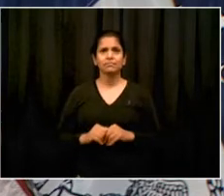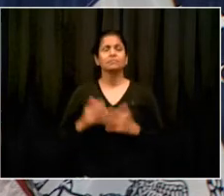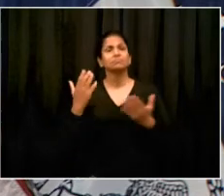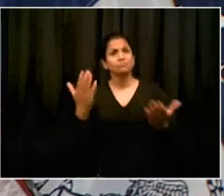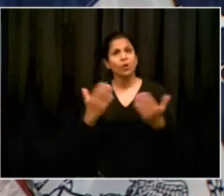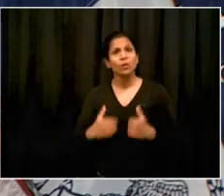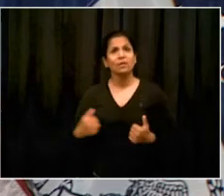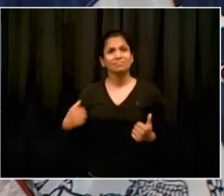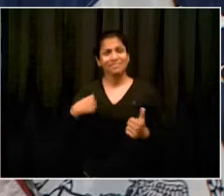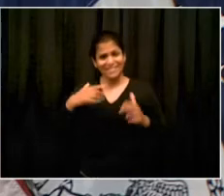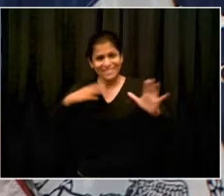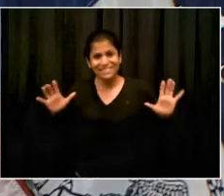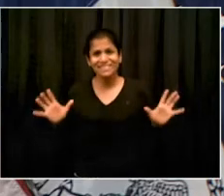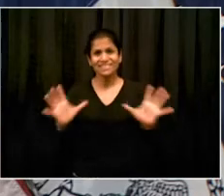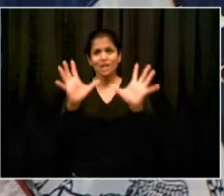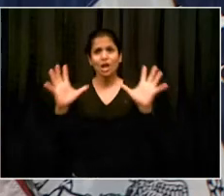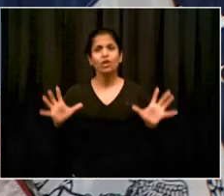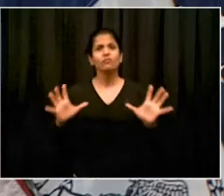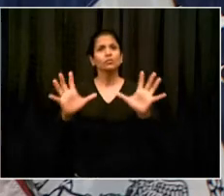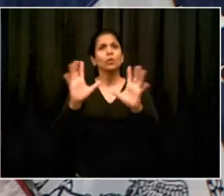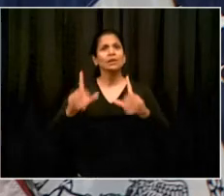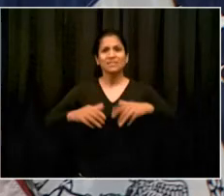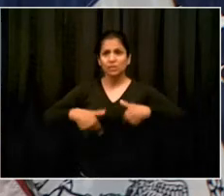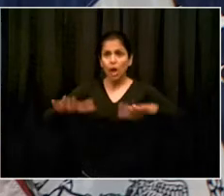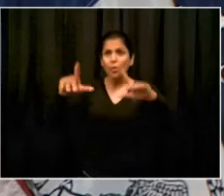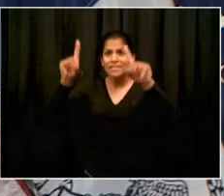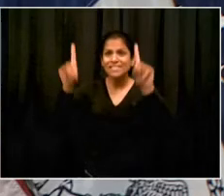test, help us all move forward.